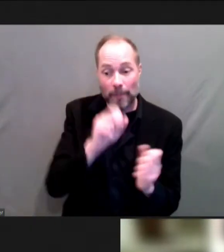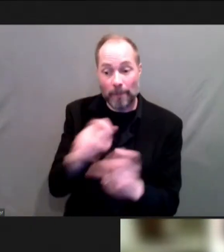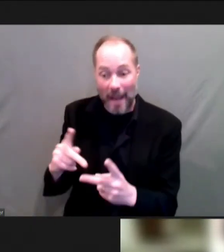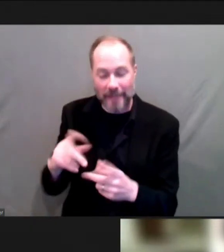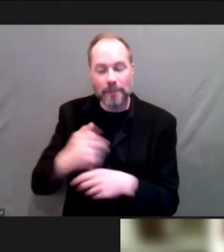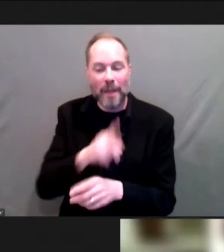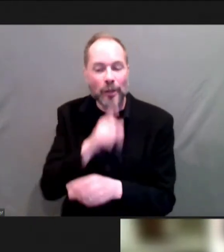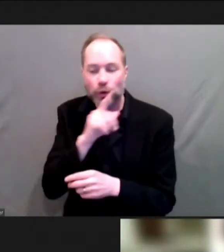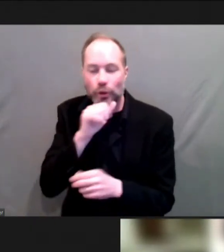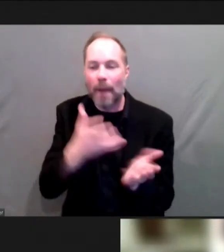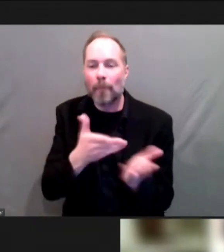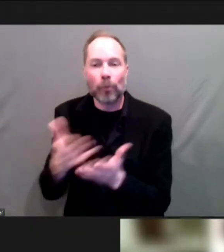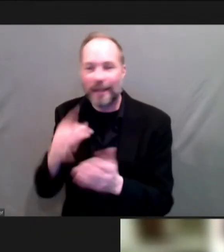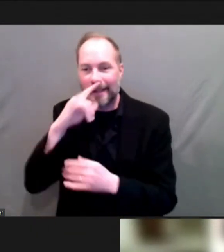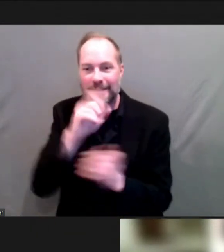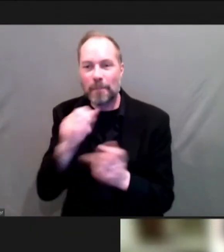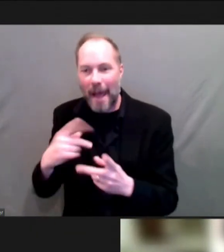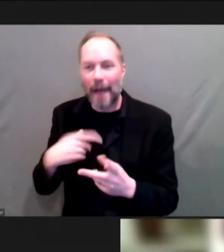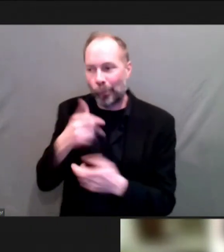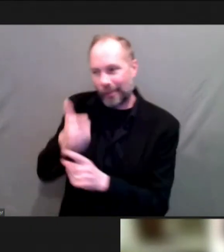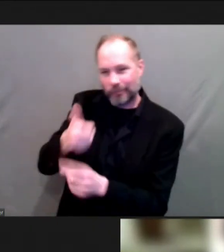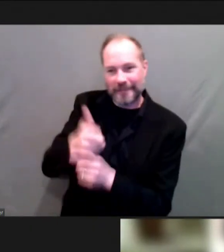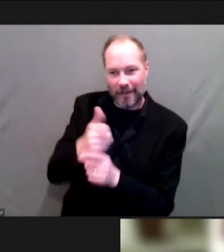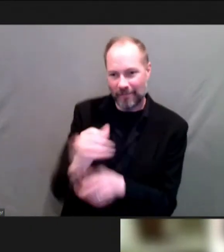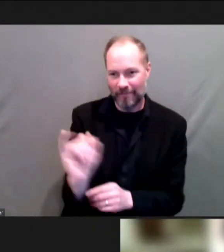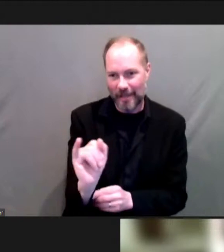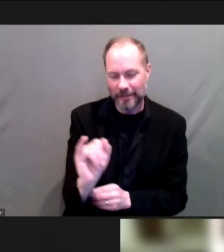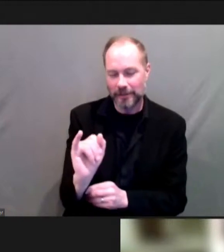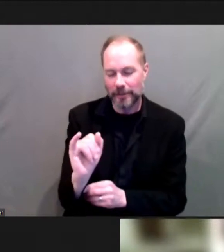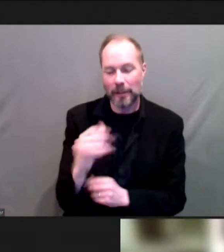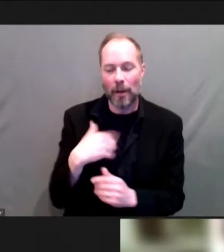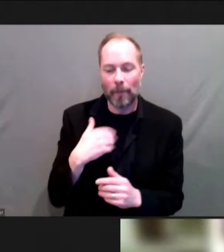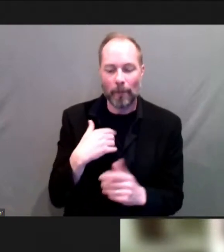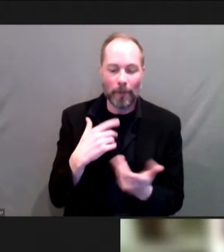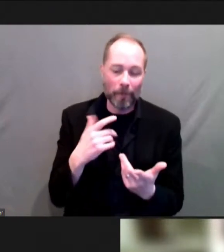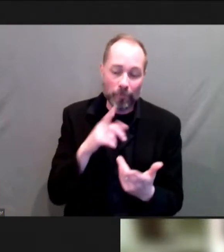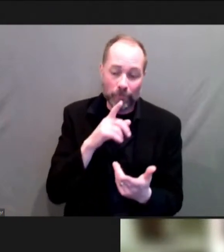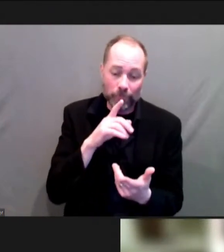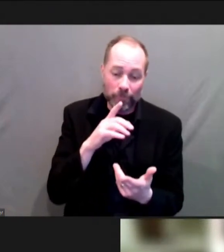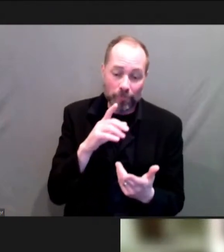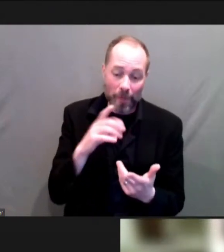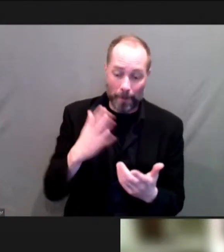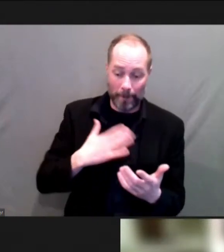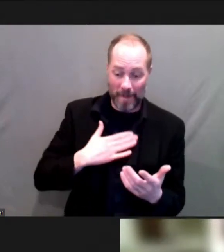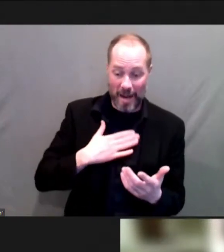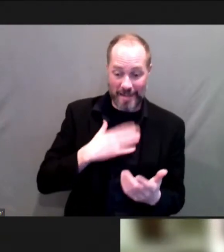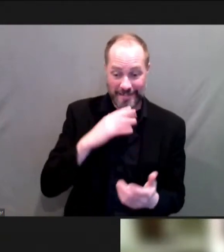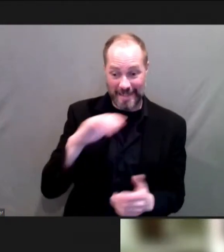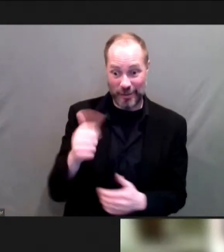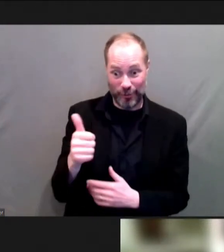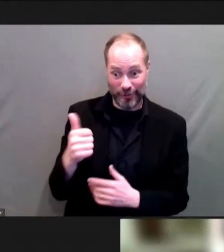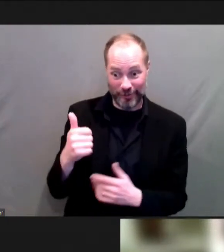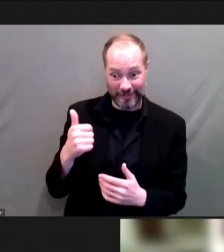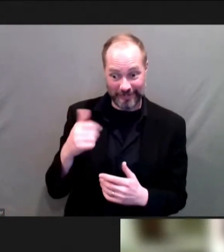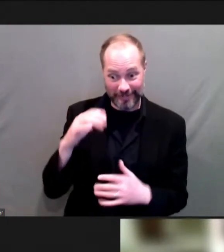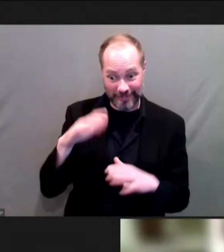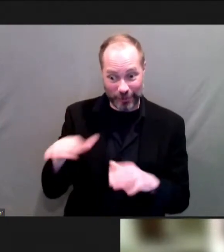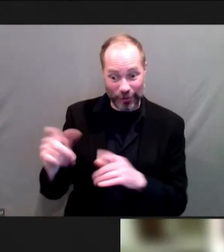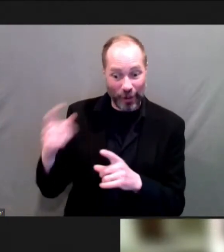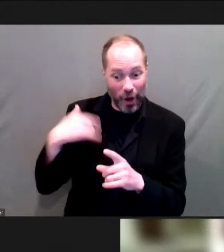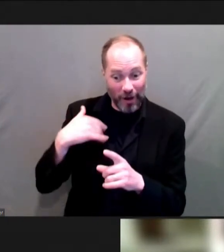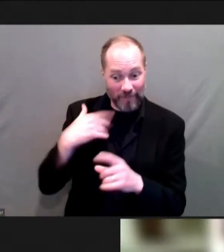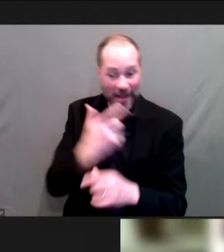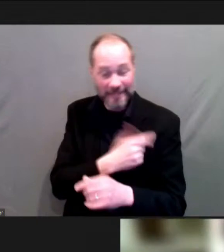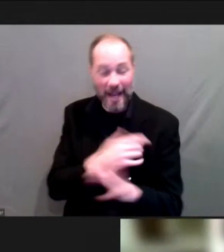infection. Most importantly, get your kids vaccinated. My 7-year-old and 10-year-old are proudly fully vaccinated. I encourage every parent